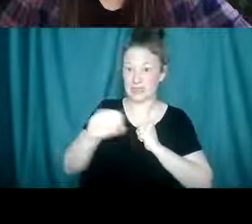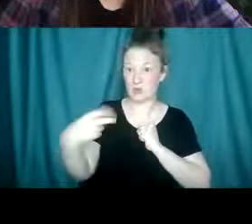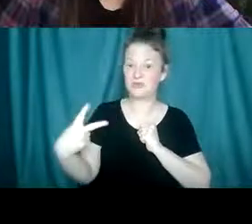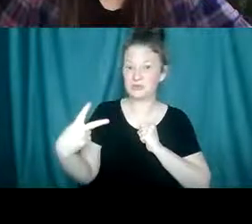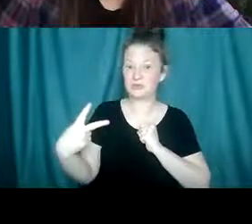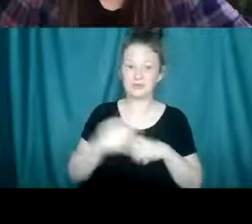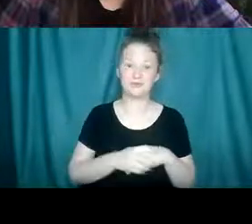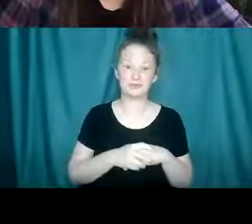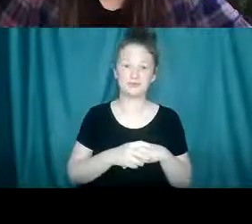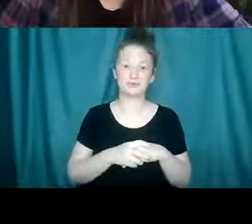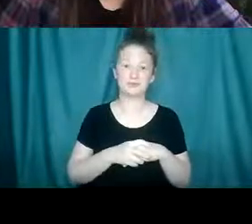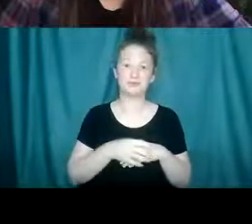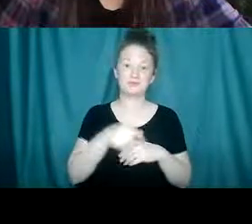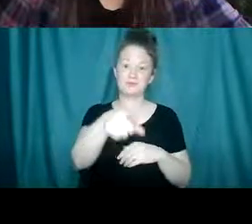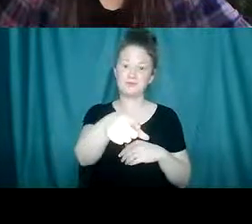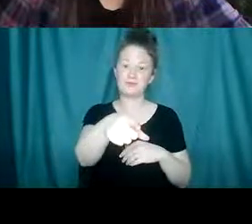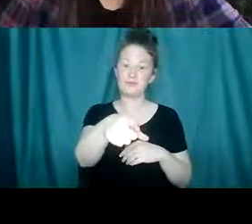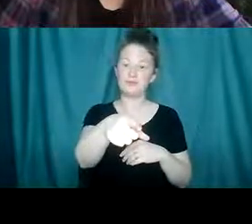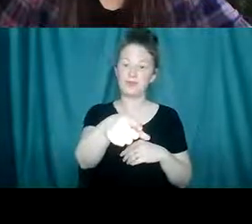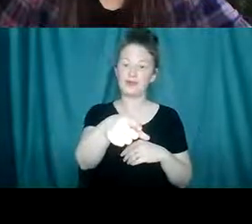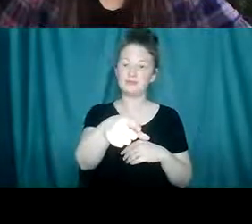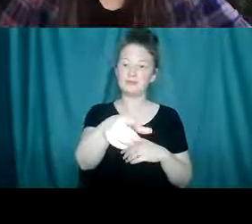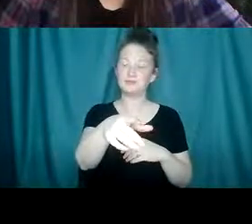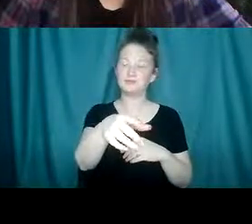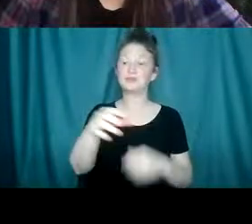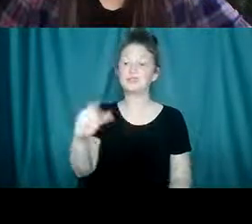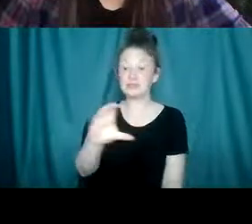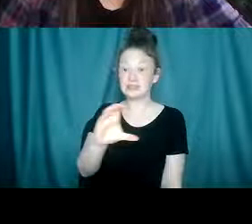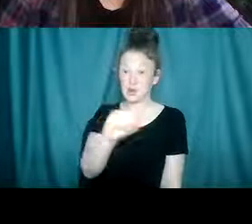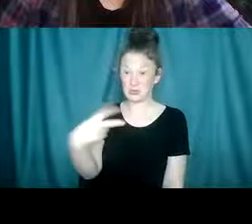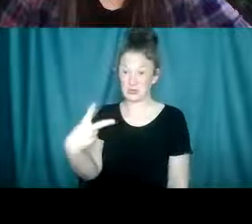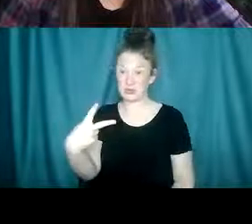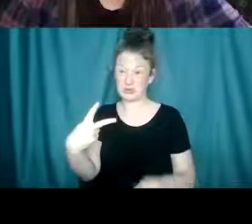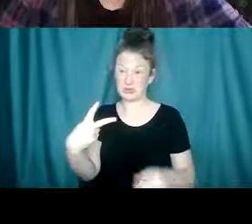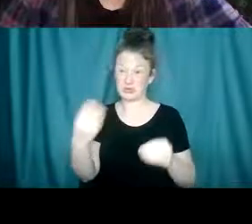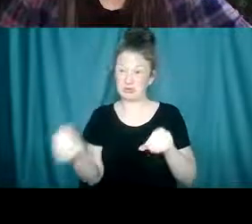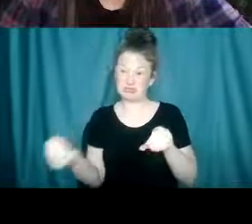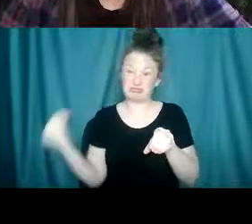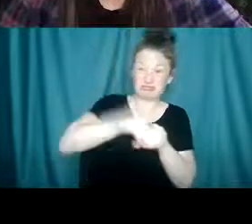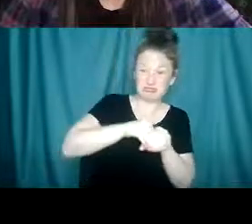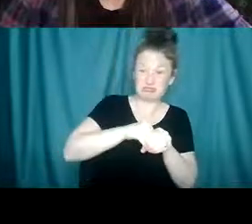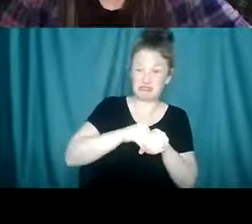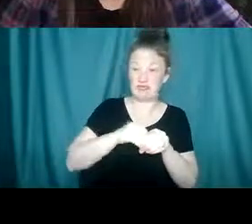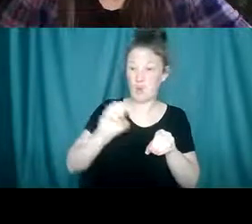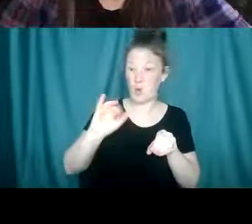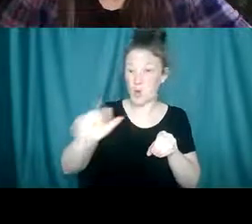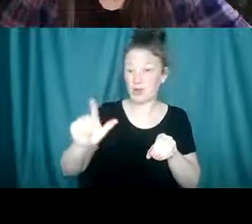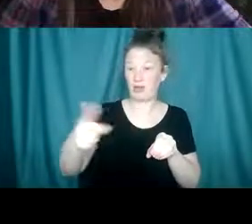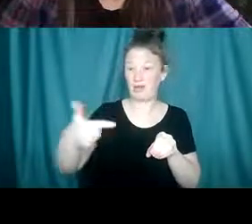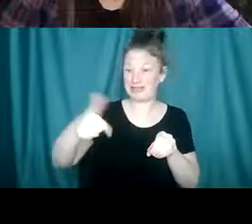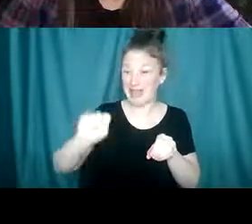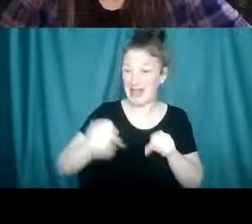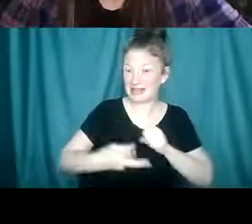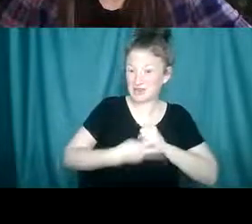And to inject carbon dioxide into depleted oil and gas reservoirs means it's